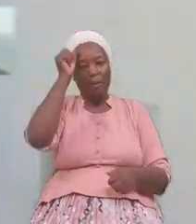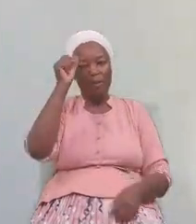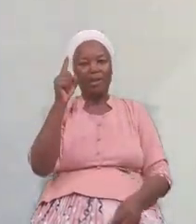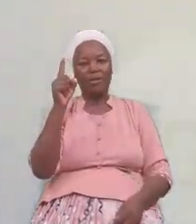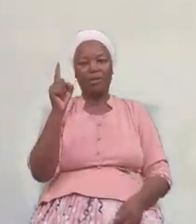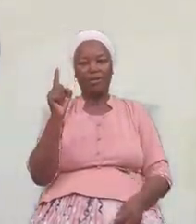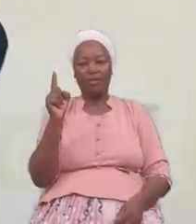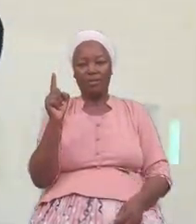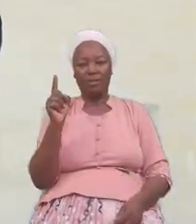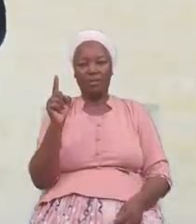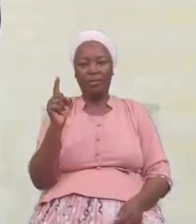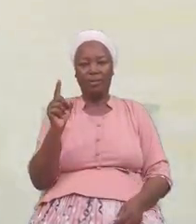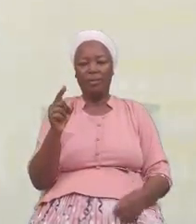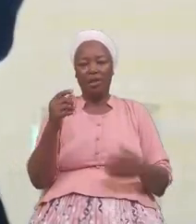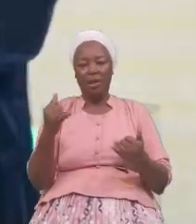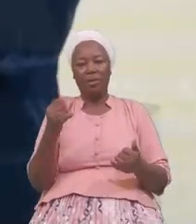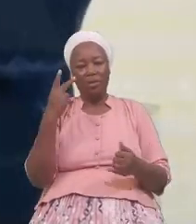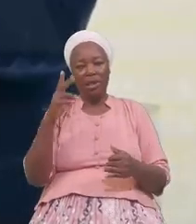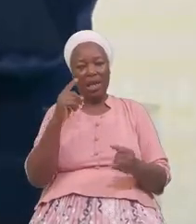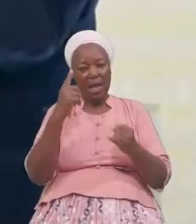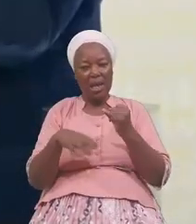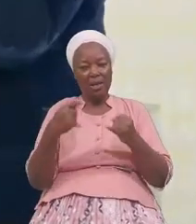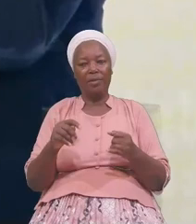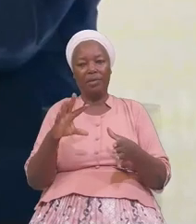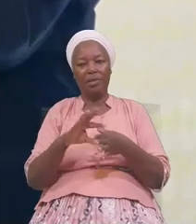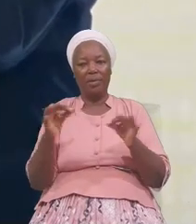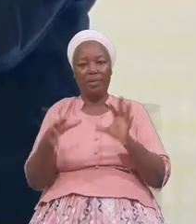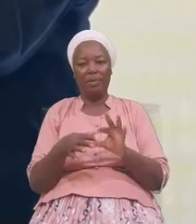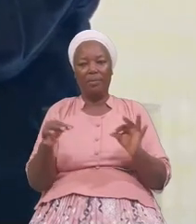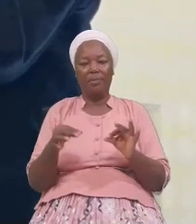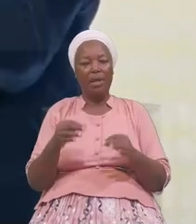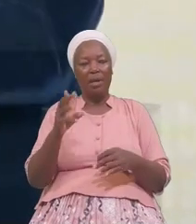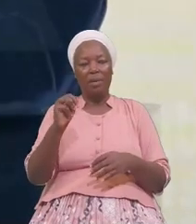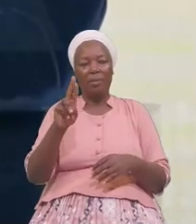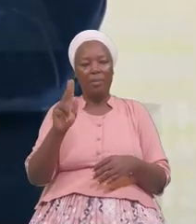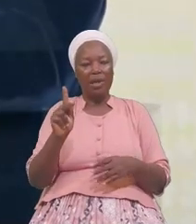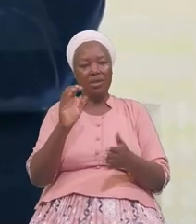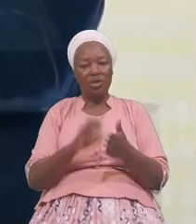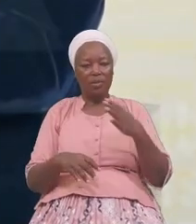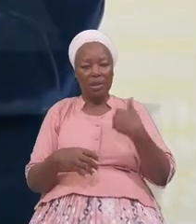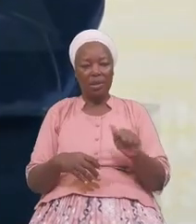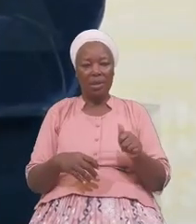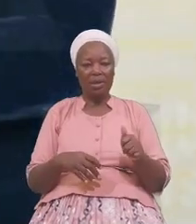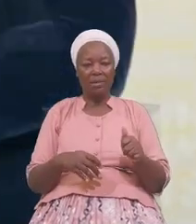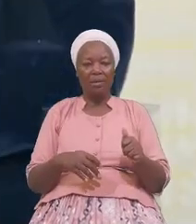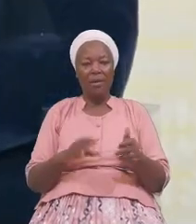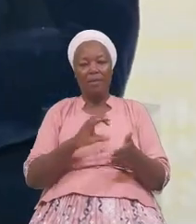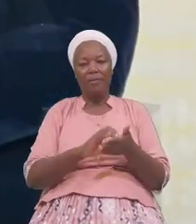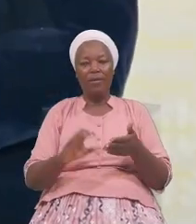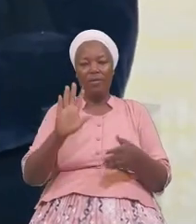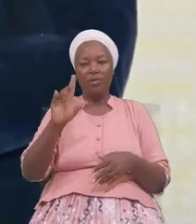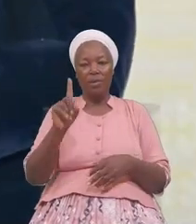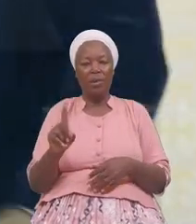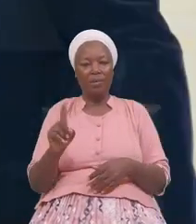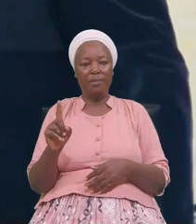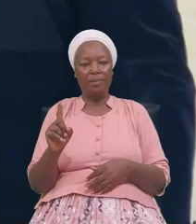perception. Look at the end of the story. Mark chapter 10, verse